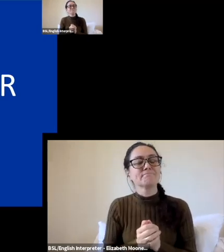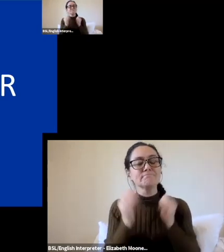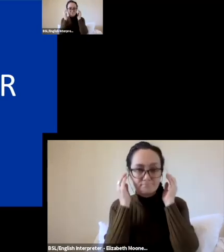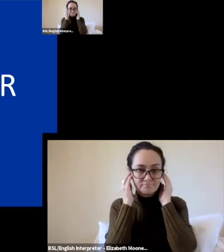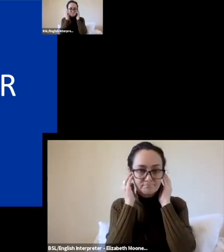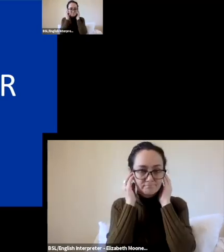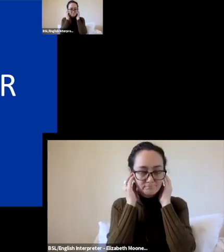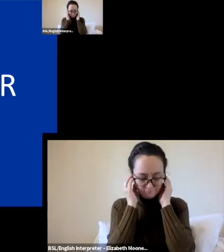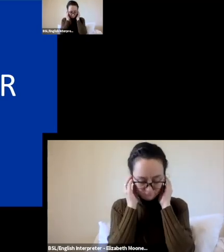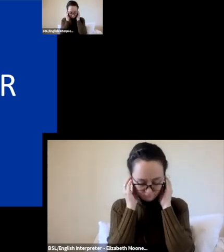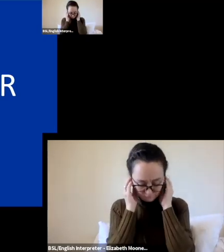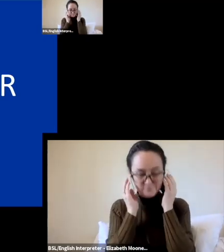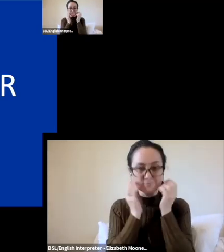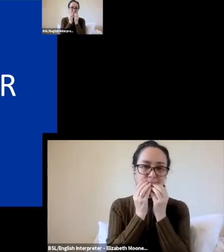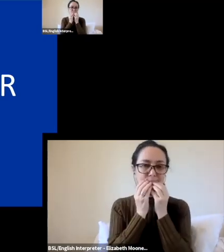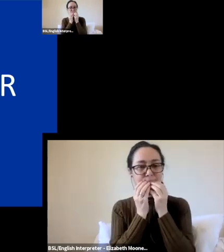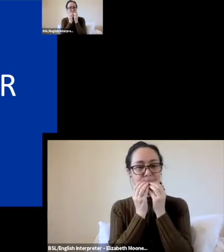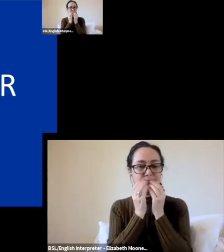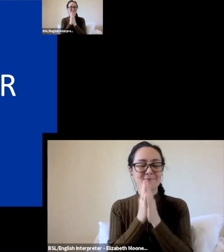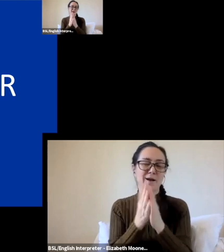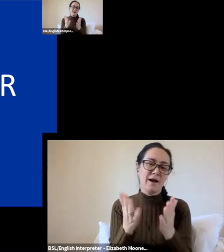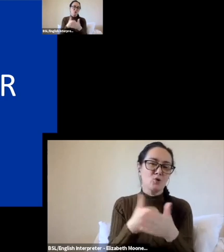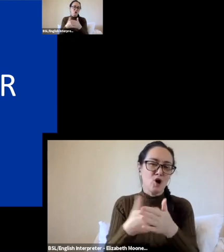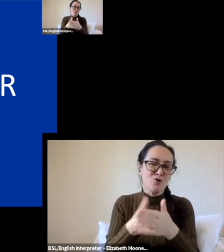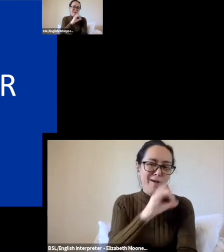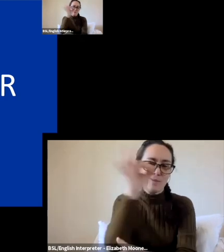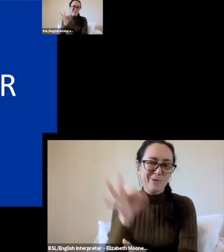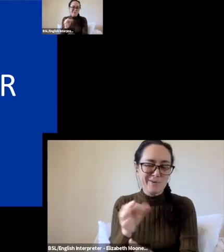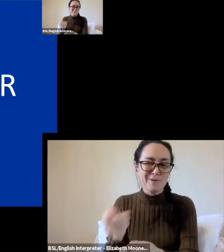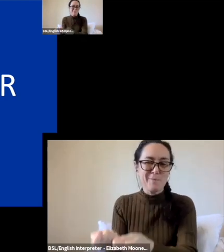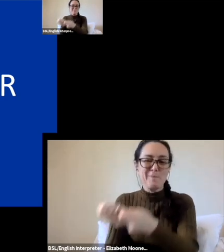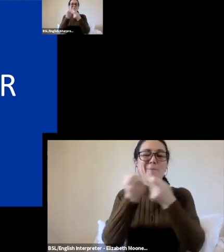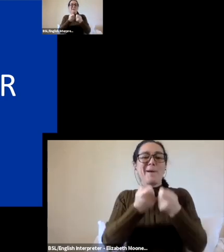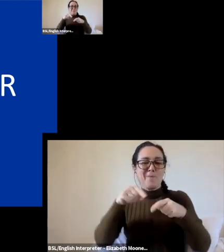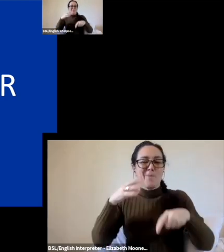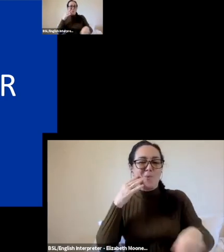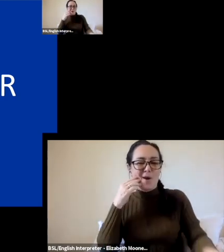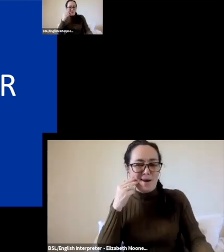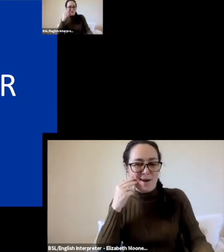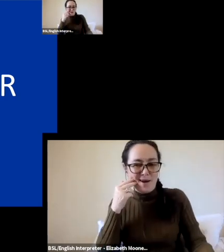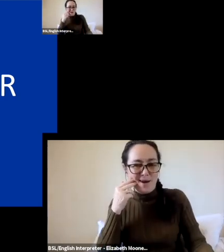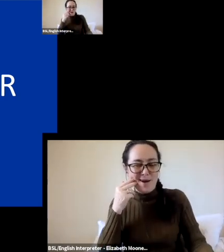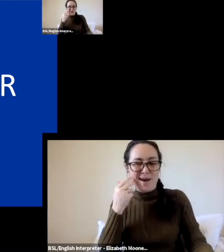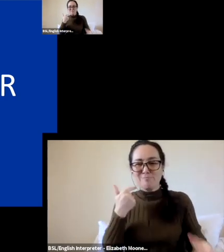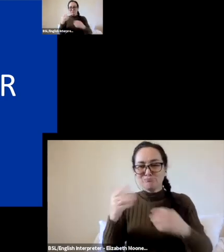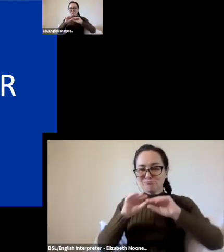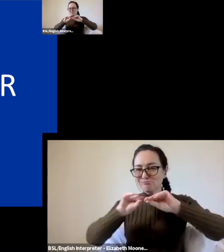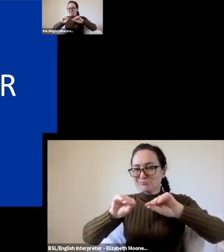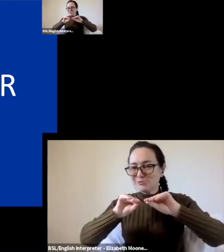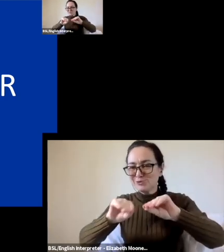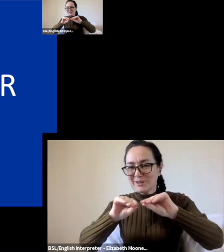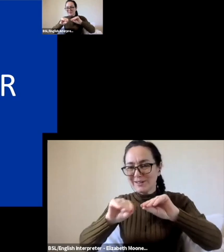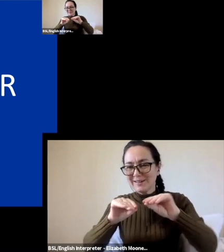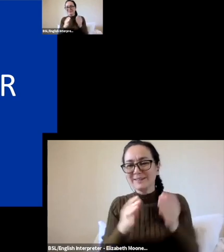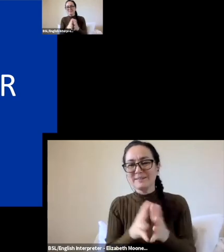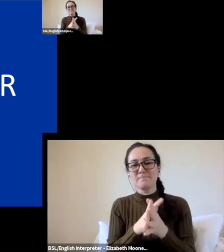One of the most usual questions that I receive when I do some training sessions or when I meet